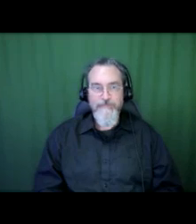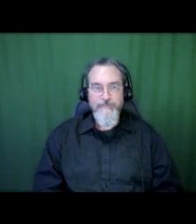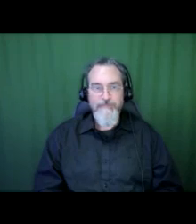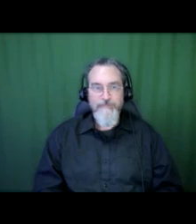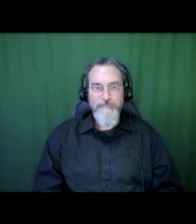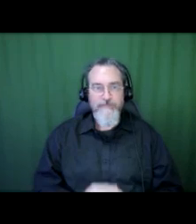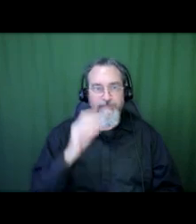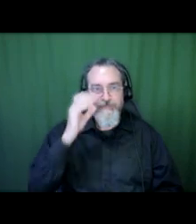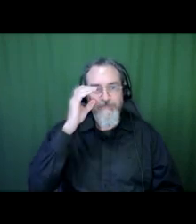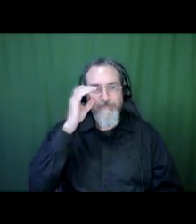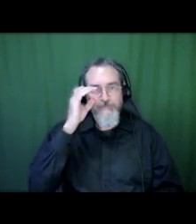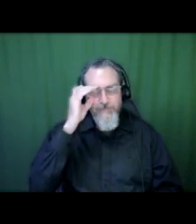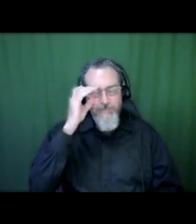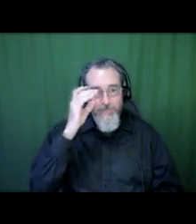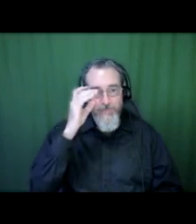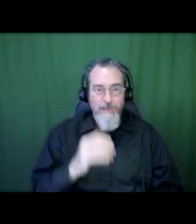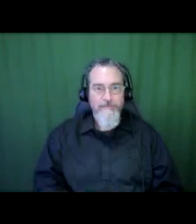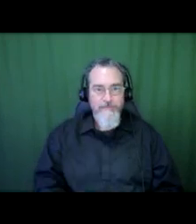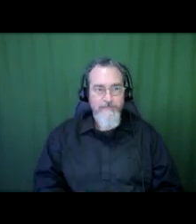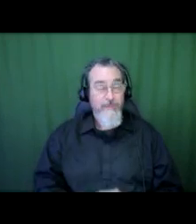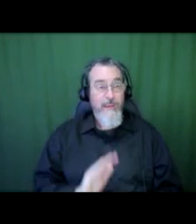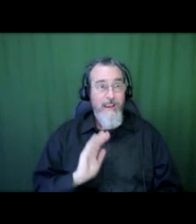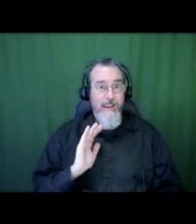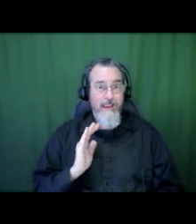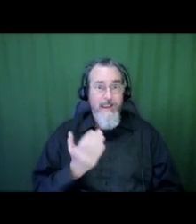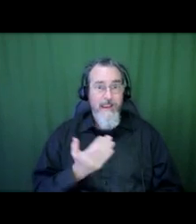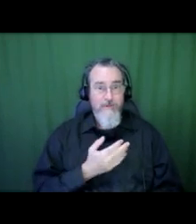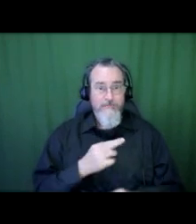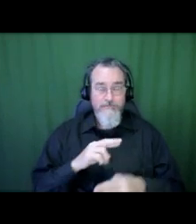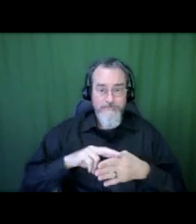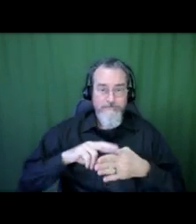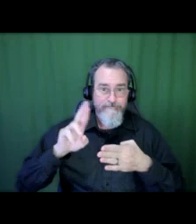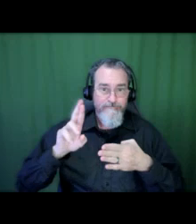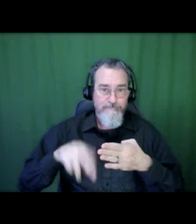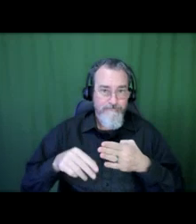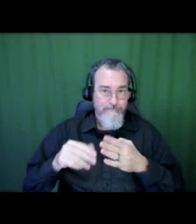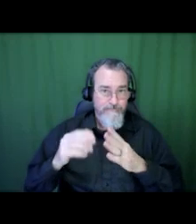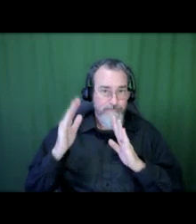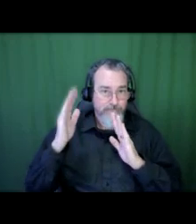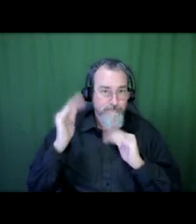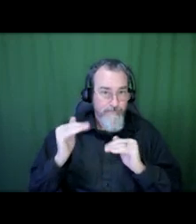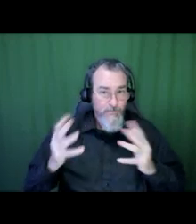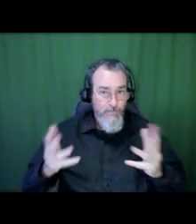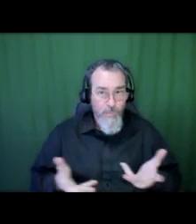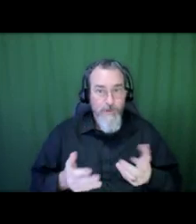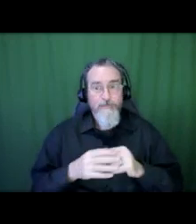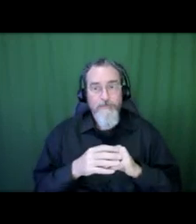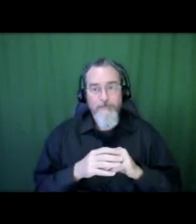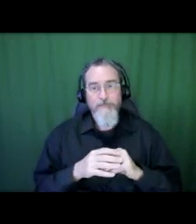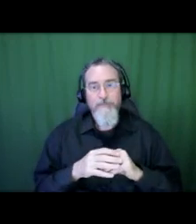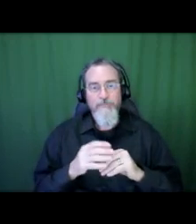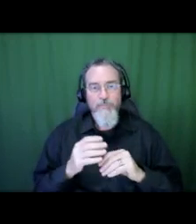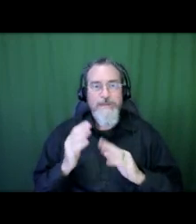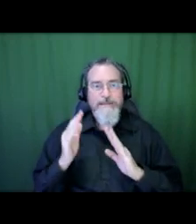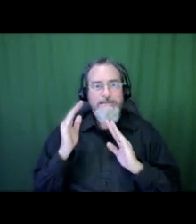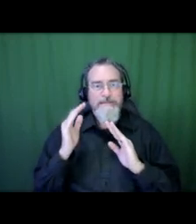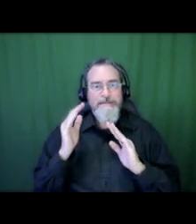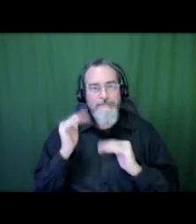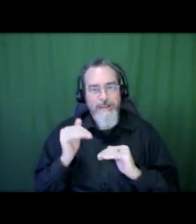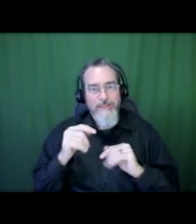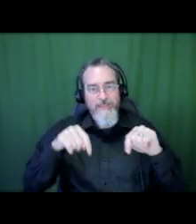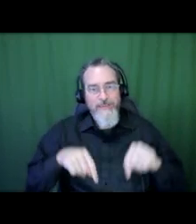So our expected outcome, again, is to create an infrastructure to support LA County, climate resilience through training and placement, and